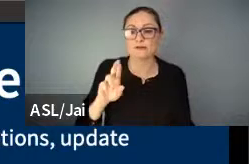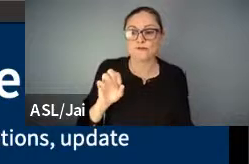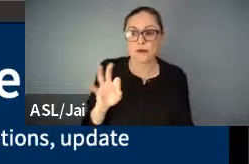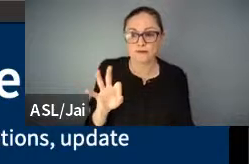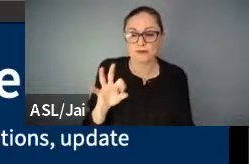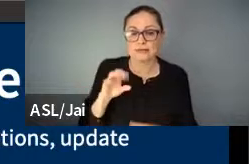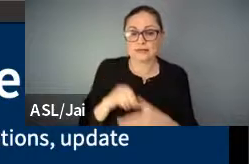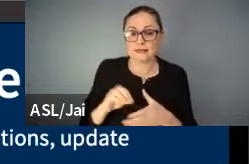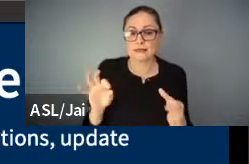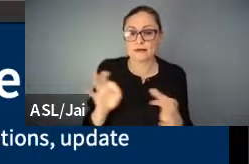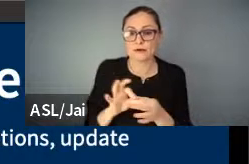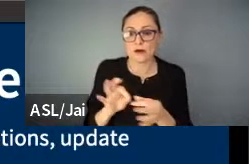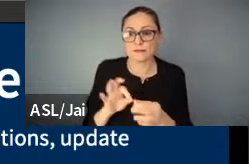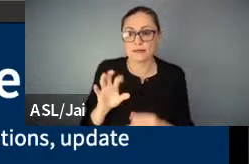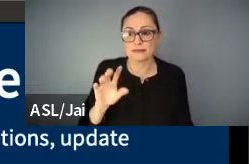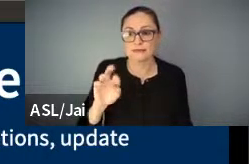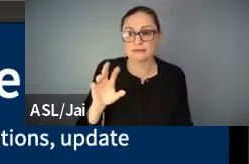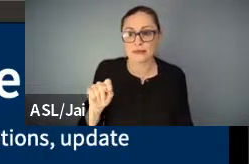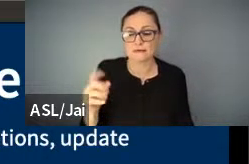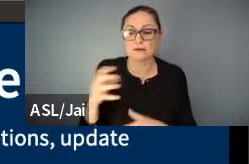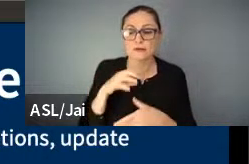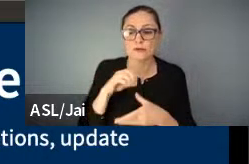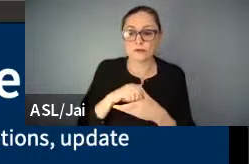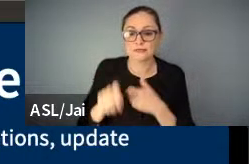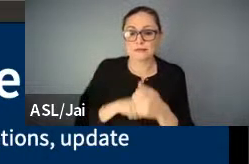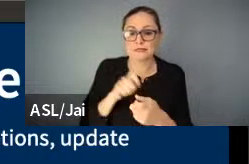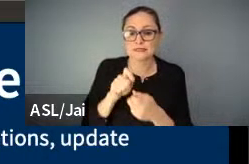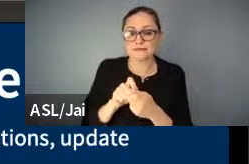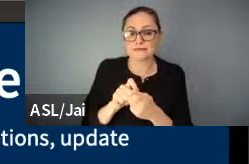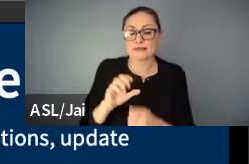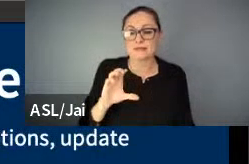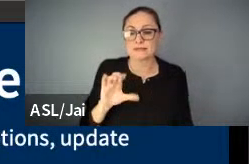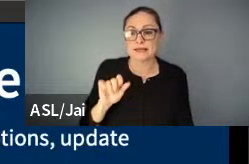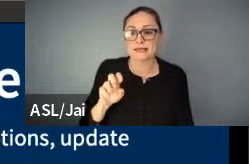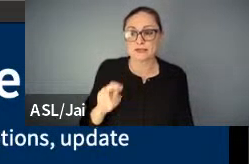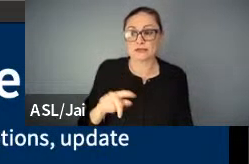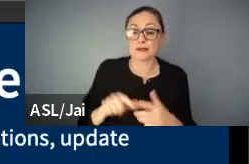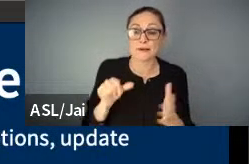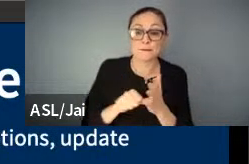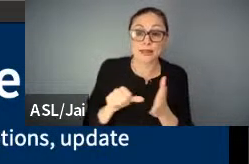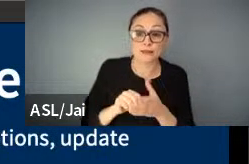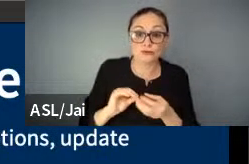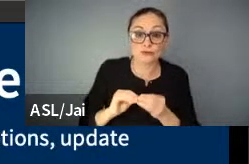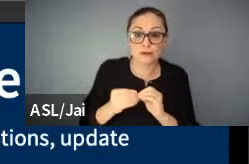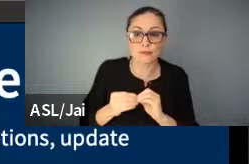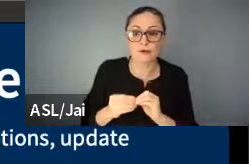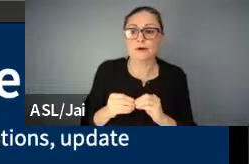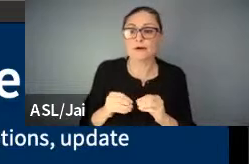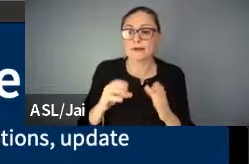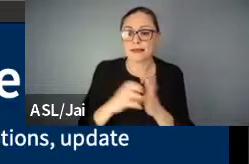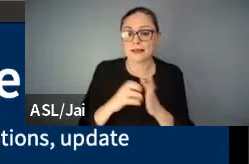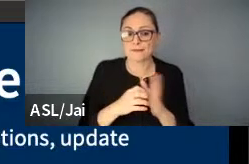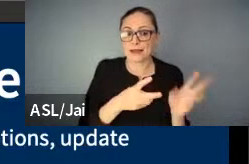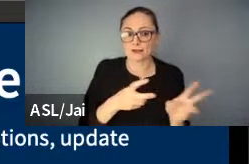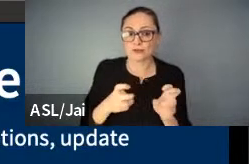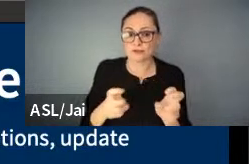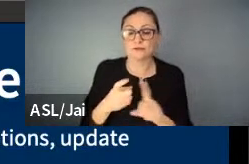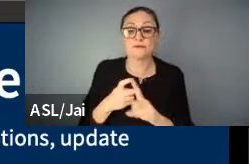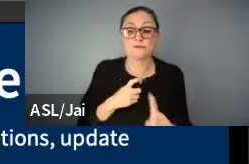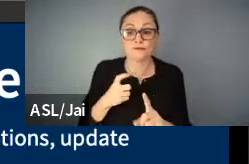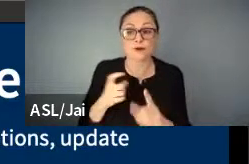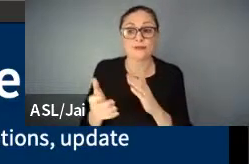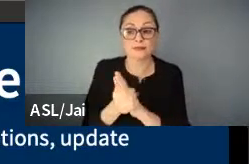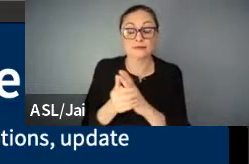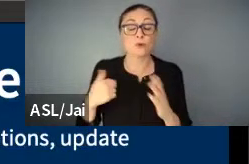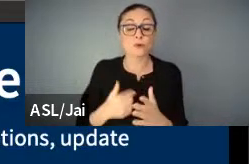the comment text, including specific citations to page numbers and passages from the attachments. We really